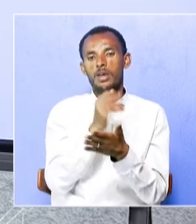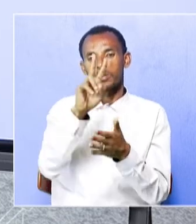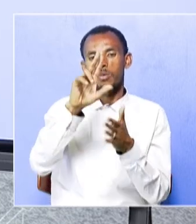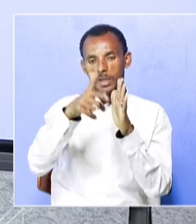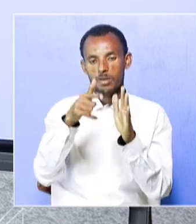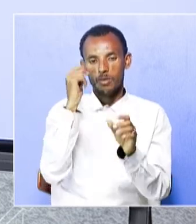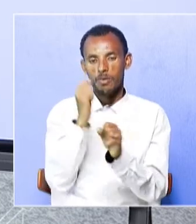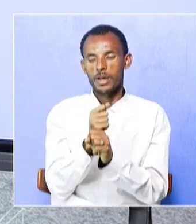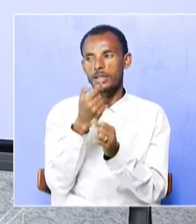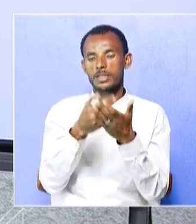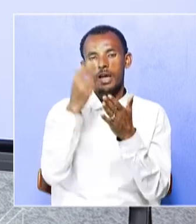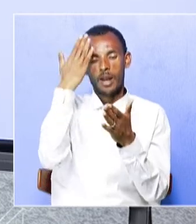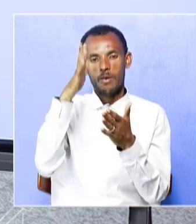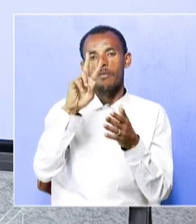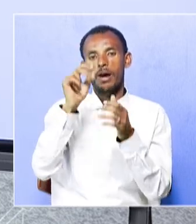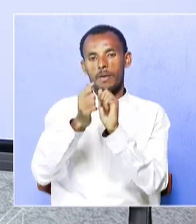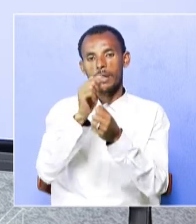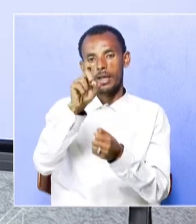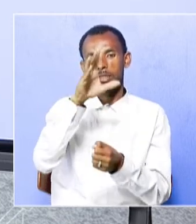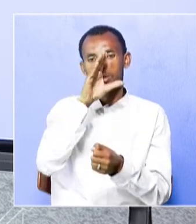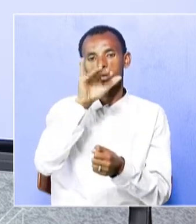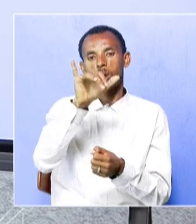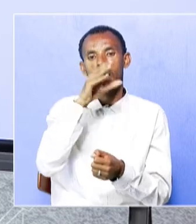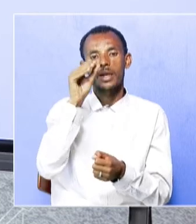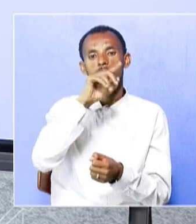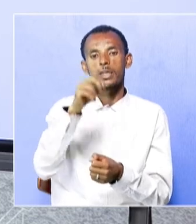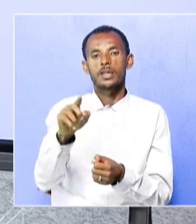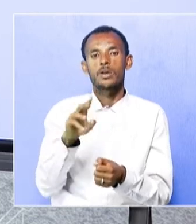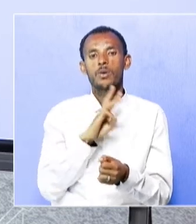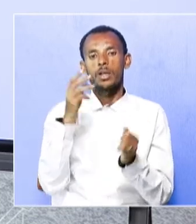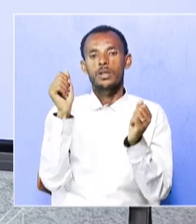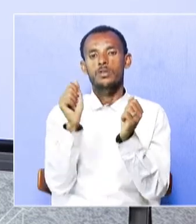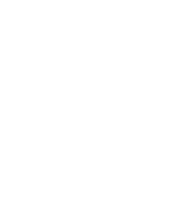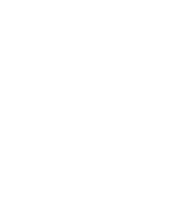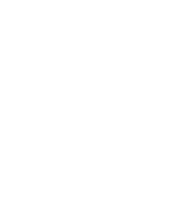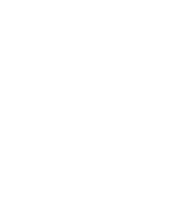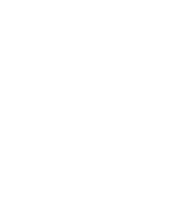to find these unknown variables x, y, and z, then we will do it together.